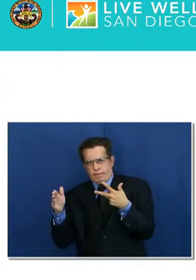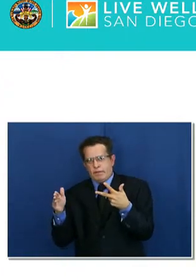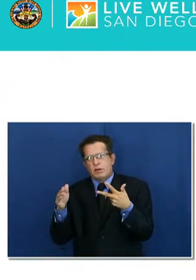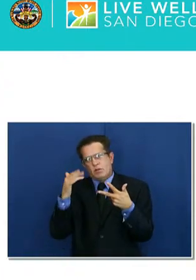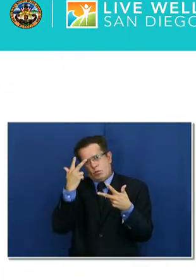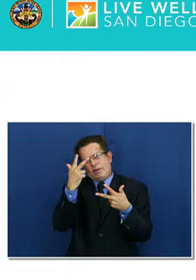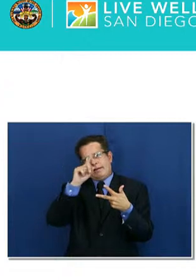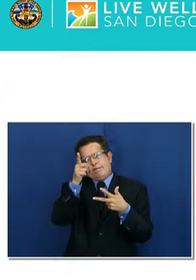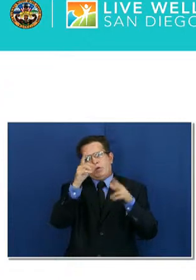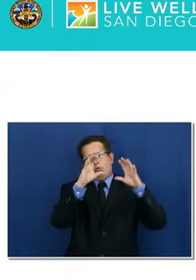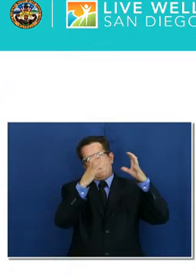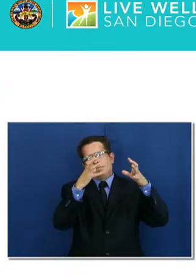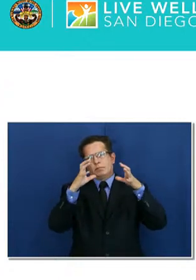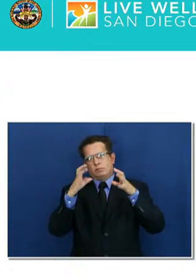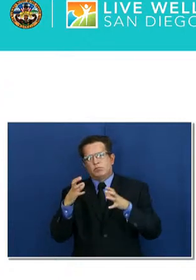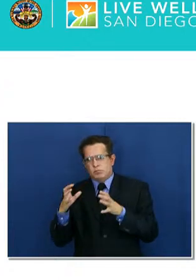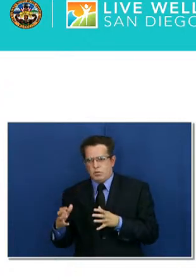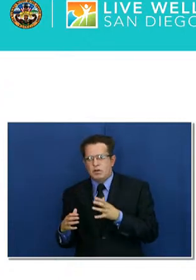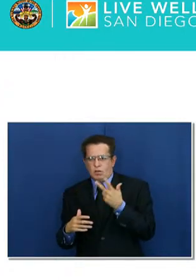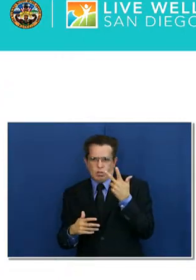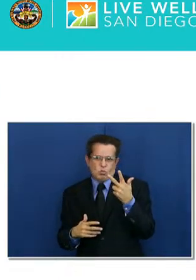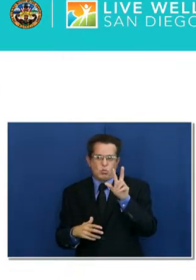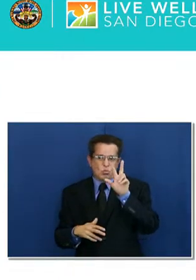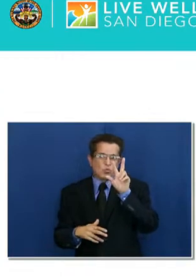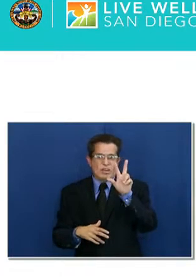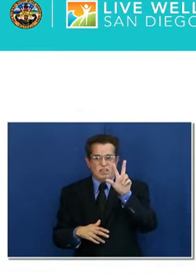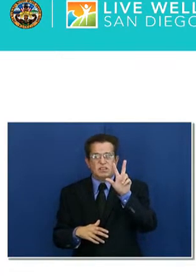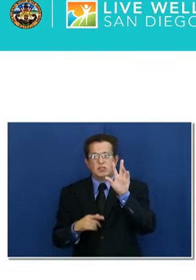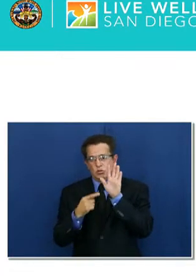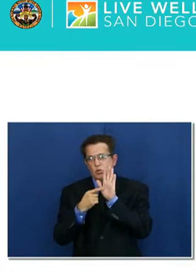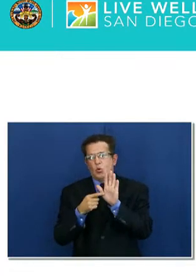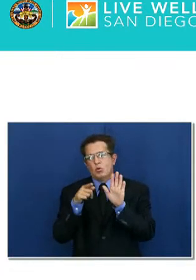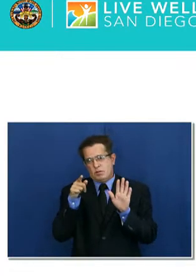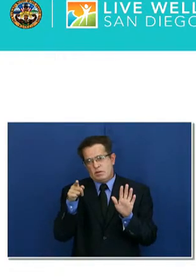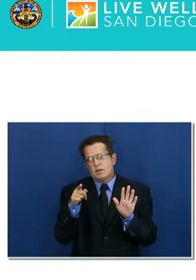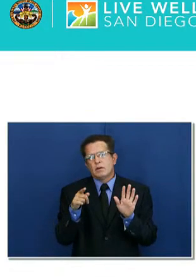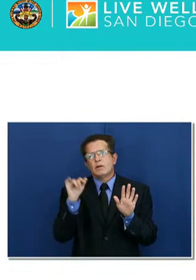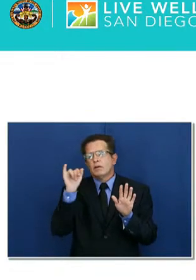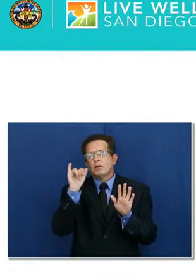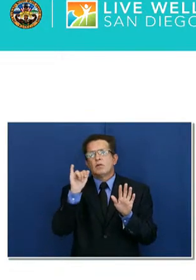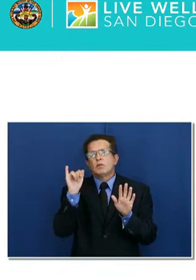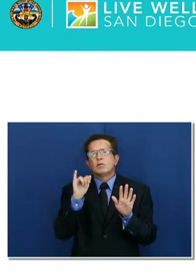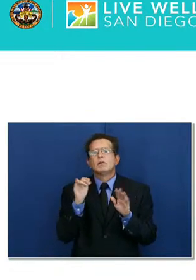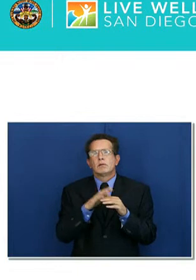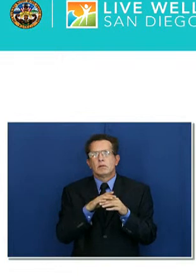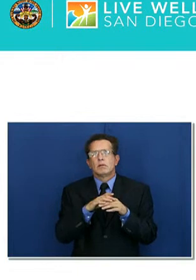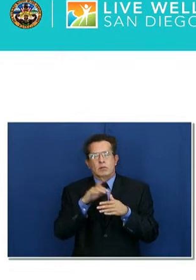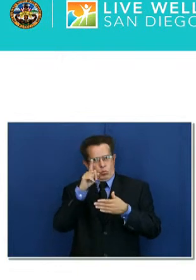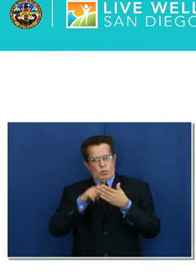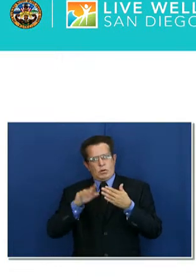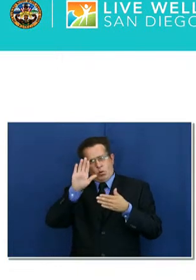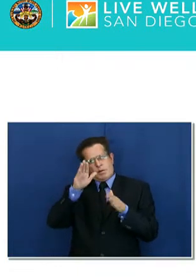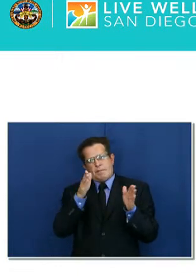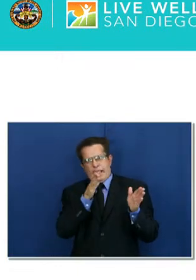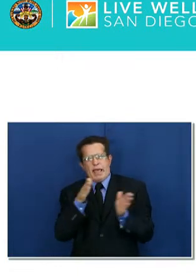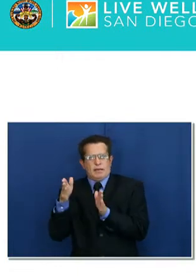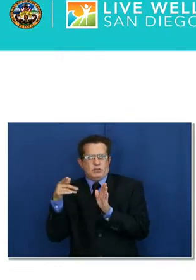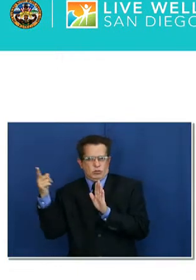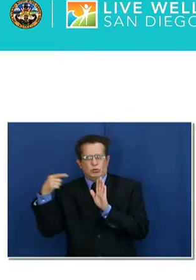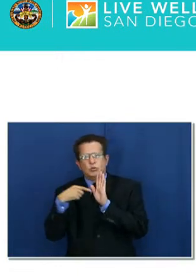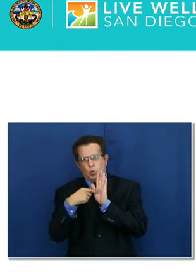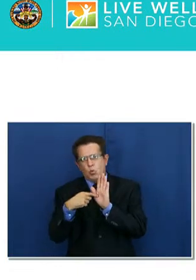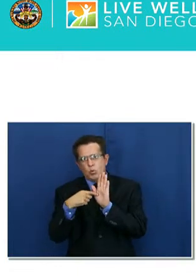strategic categories. And in the next slide, it shows the various areas under the strategic categories,